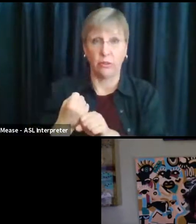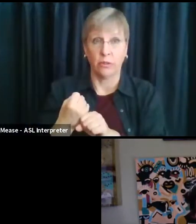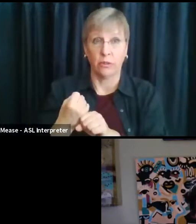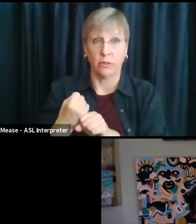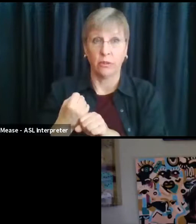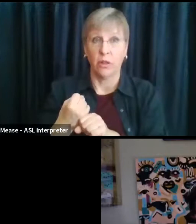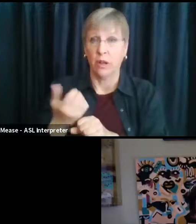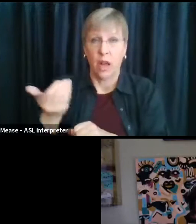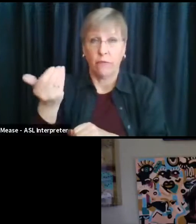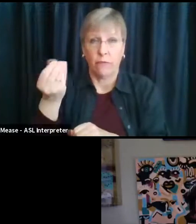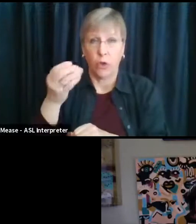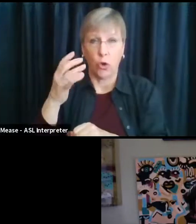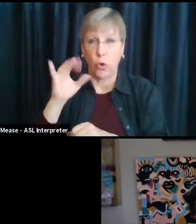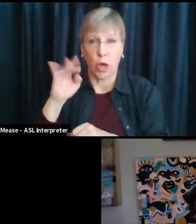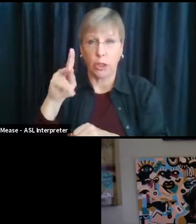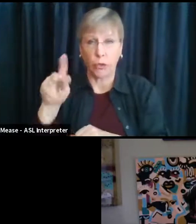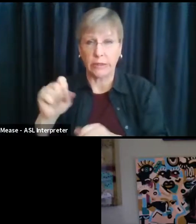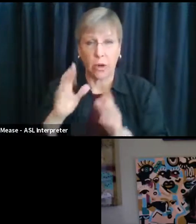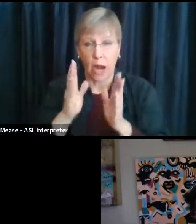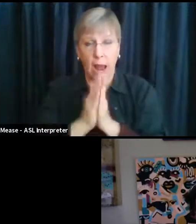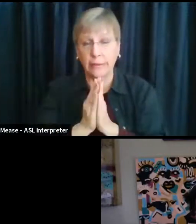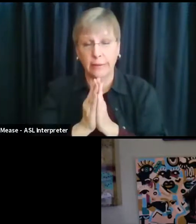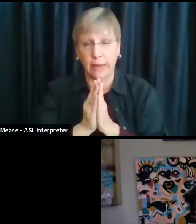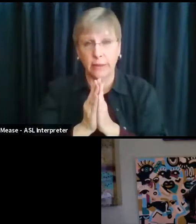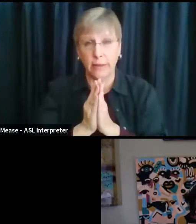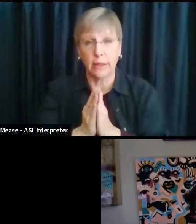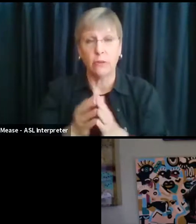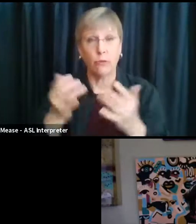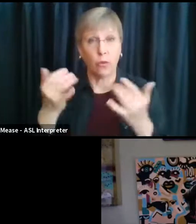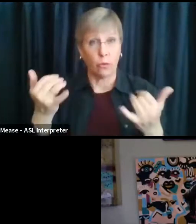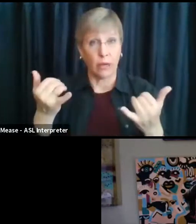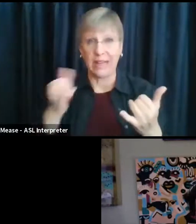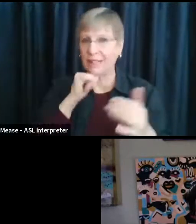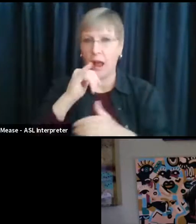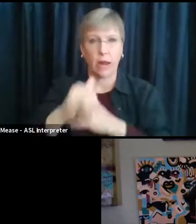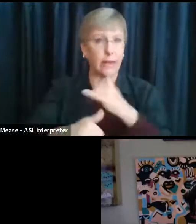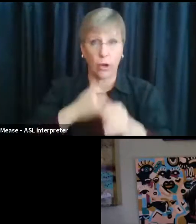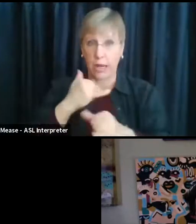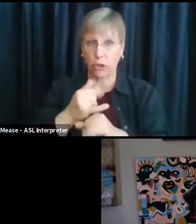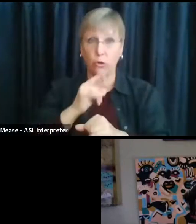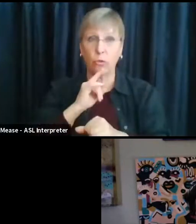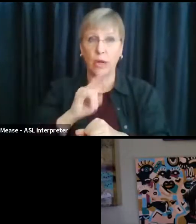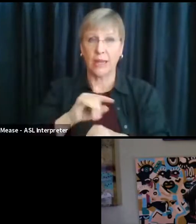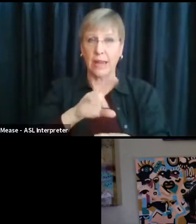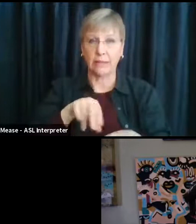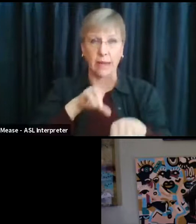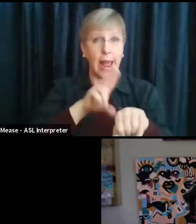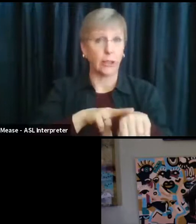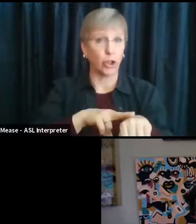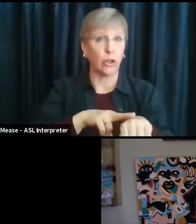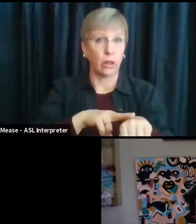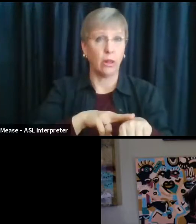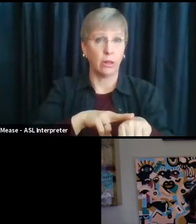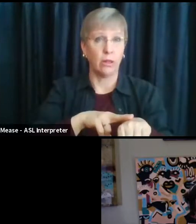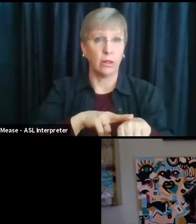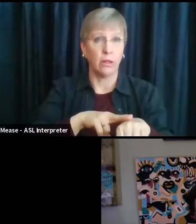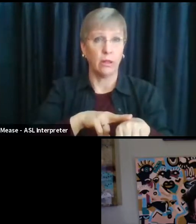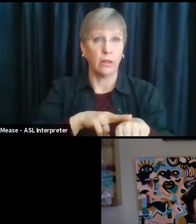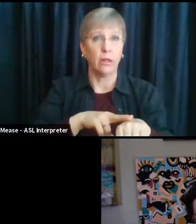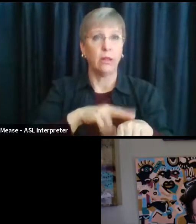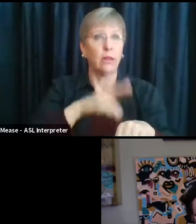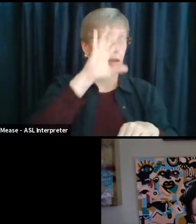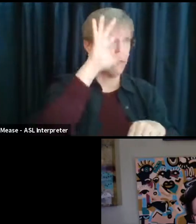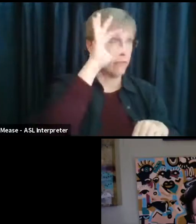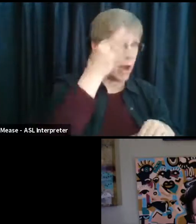not so many countries are asking. So for the moment, it's not international. It's really national. It's France